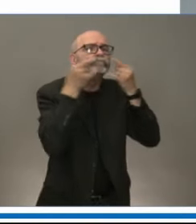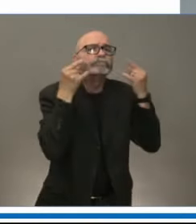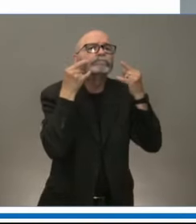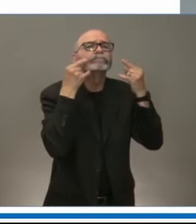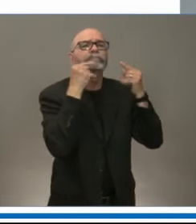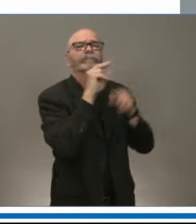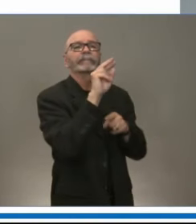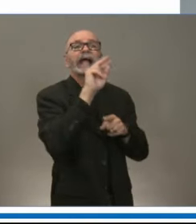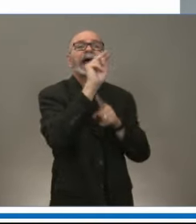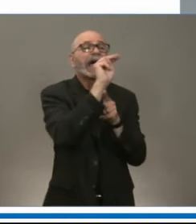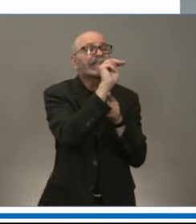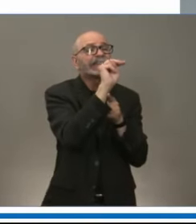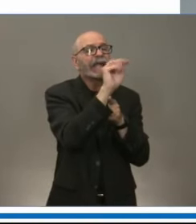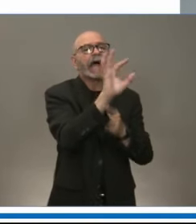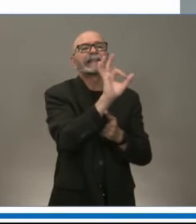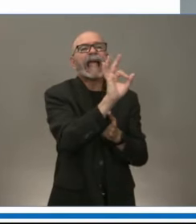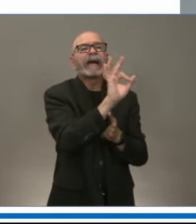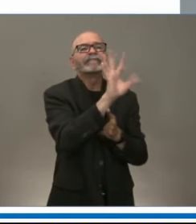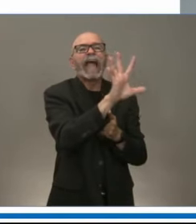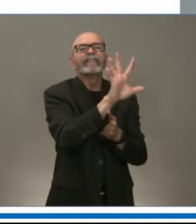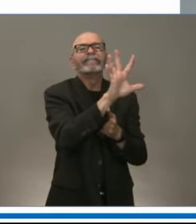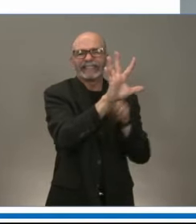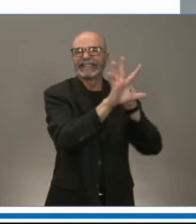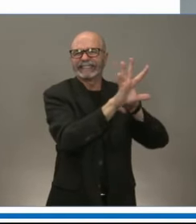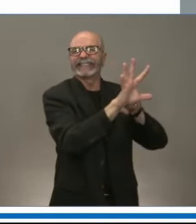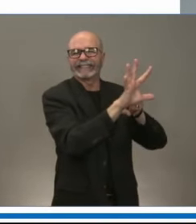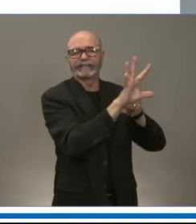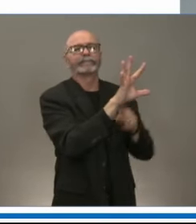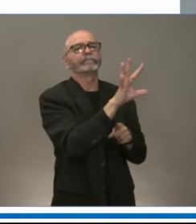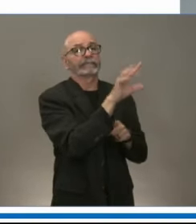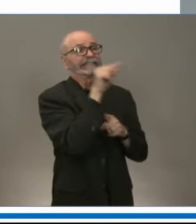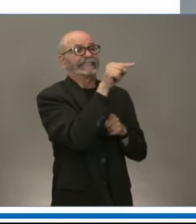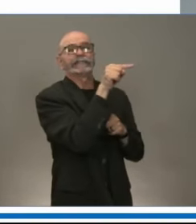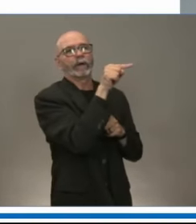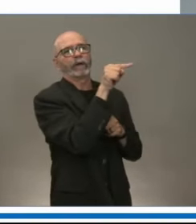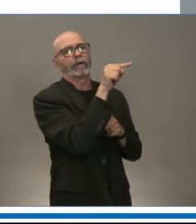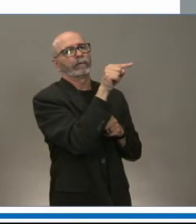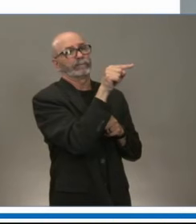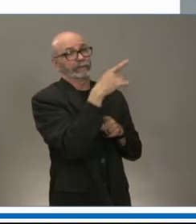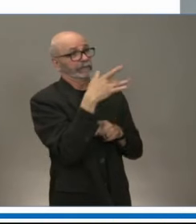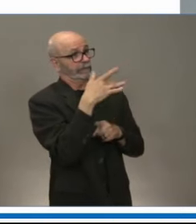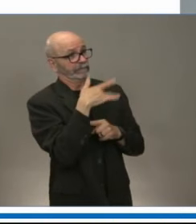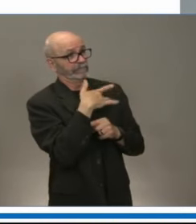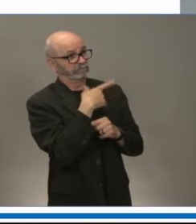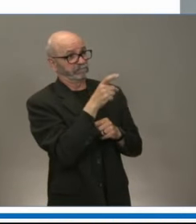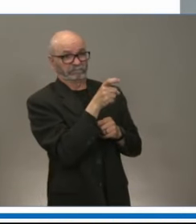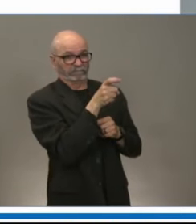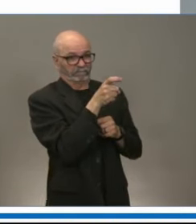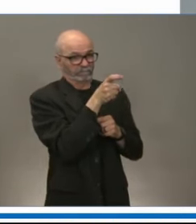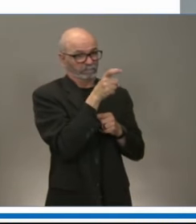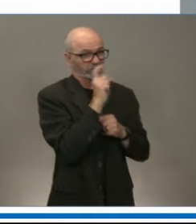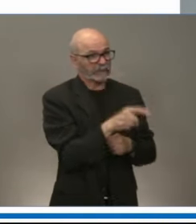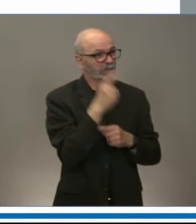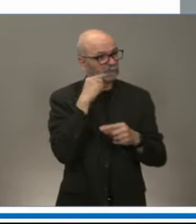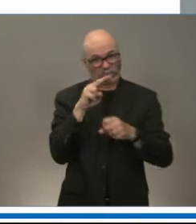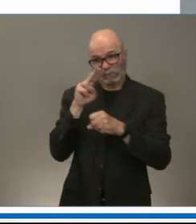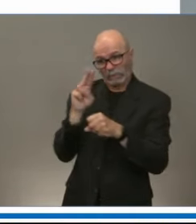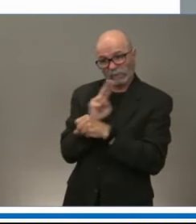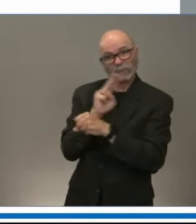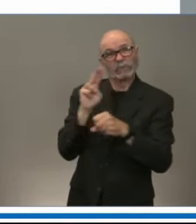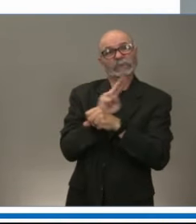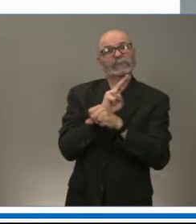personal protective equipment, where the evidence does not say that they're necessary, quite frankly, puts us into